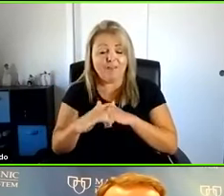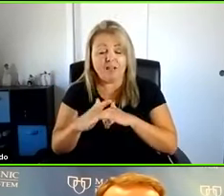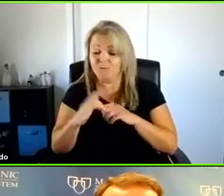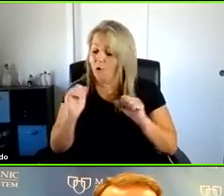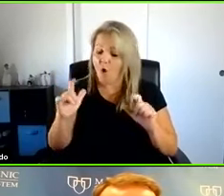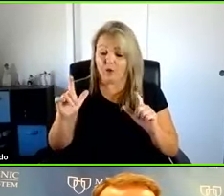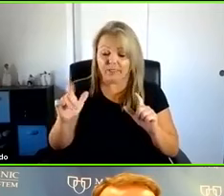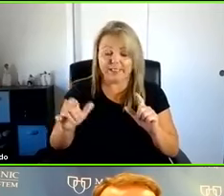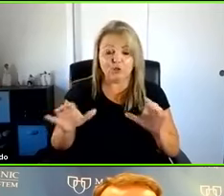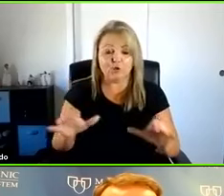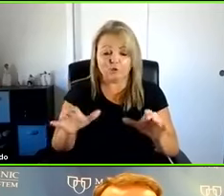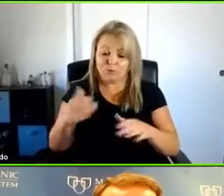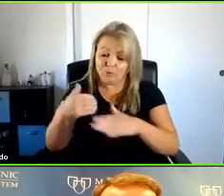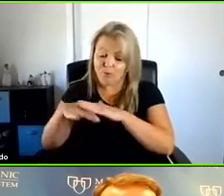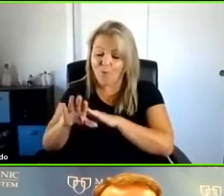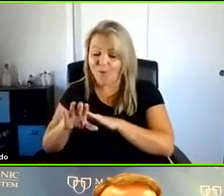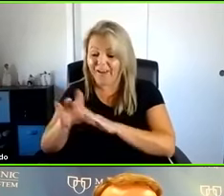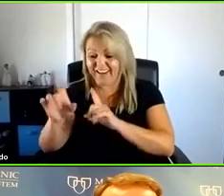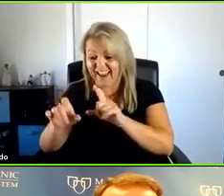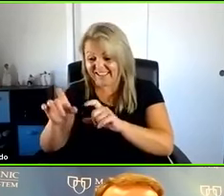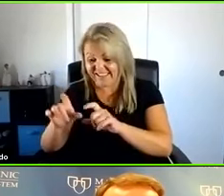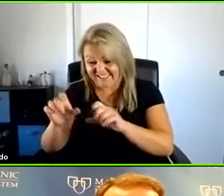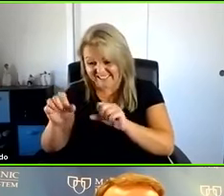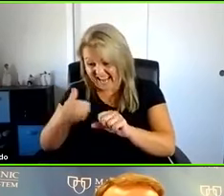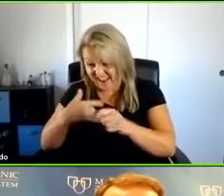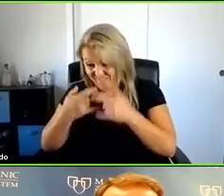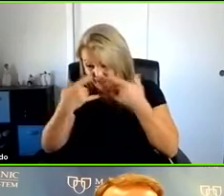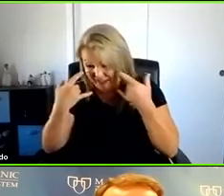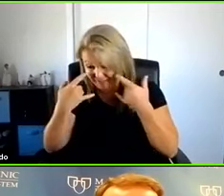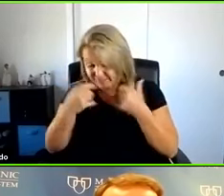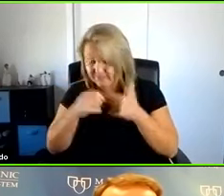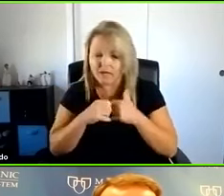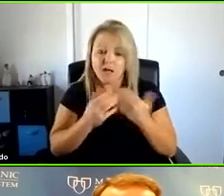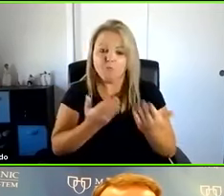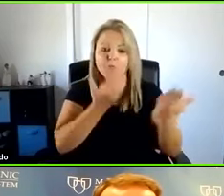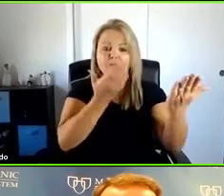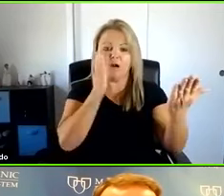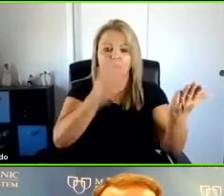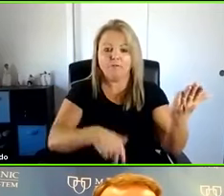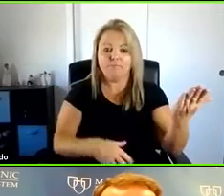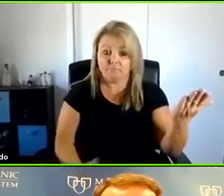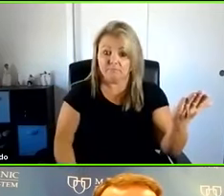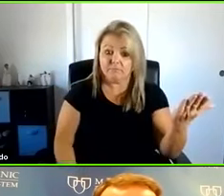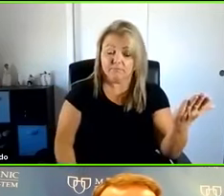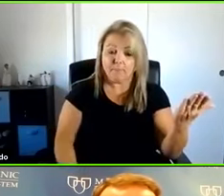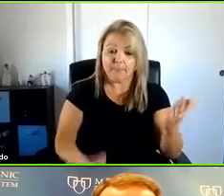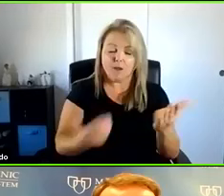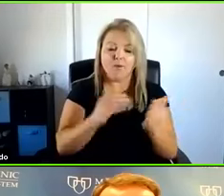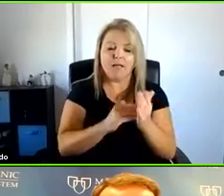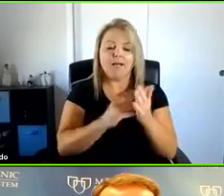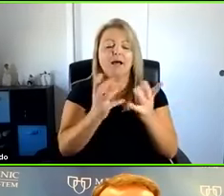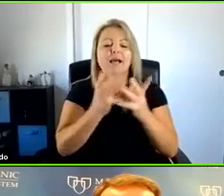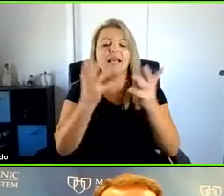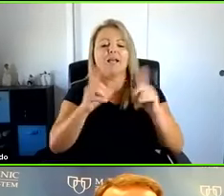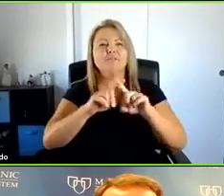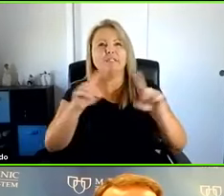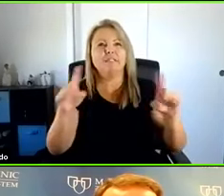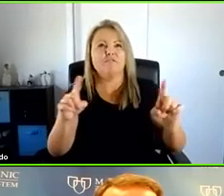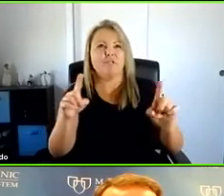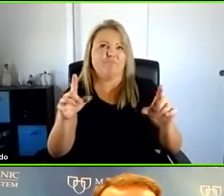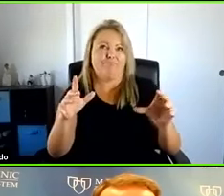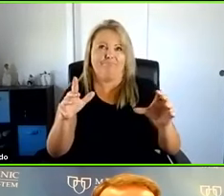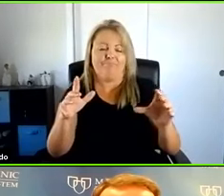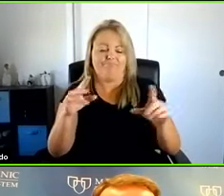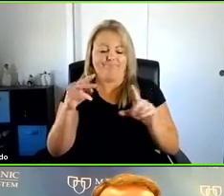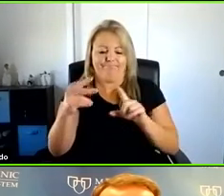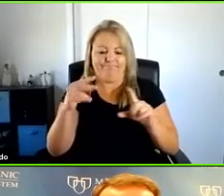do is walk in and ask if you can have a mask, and they will provide one to you. So again, a lot of different aspects